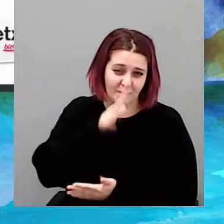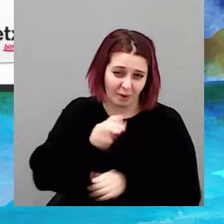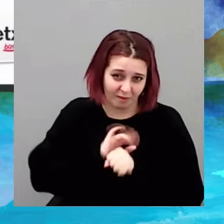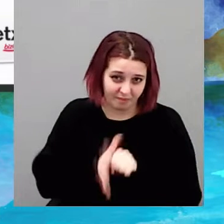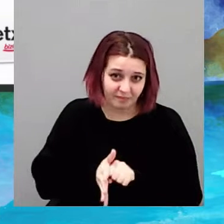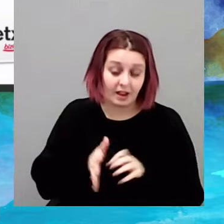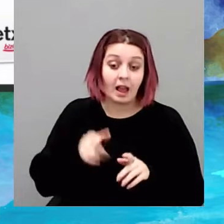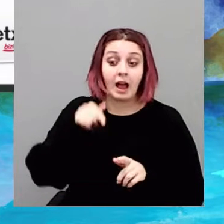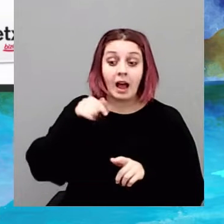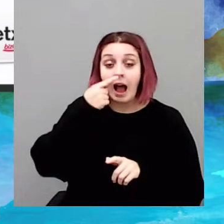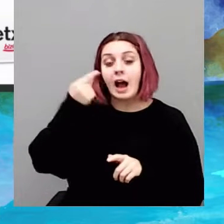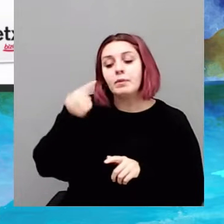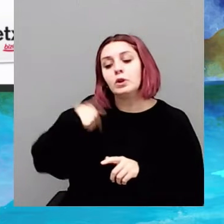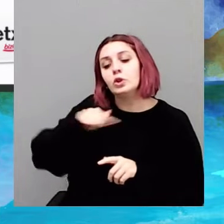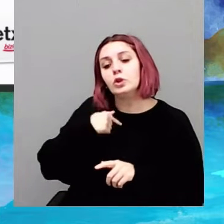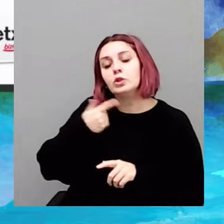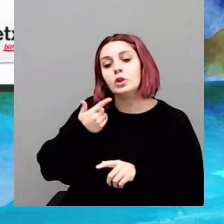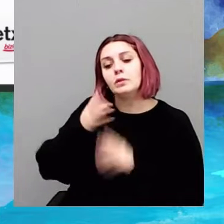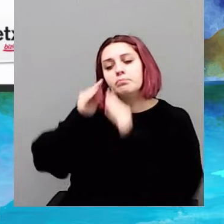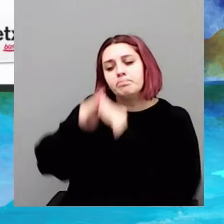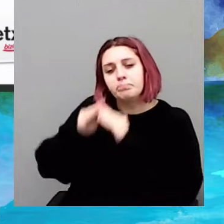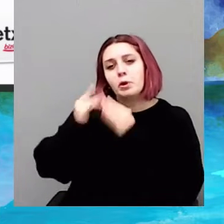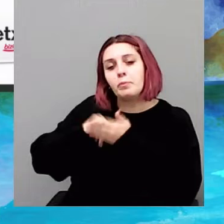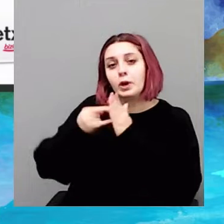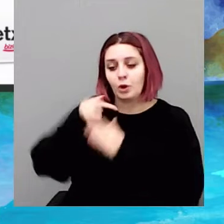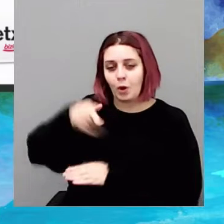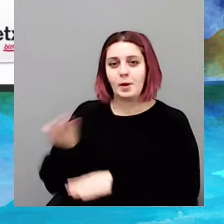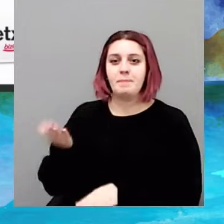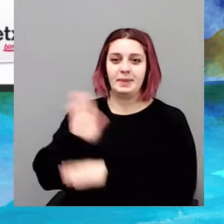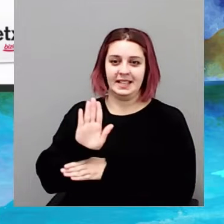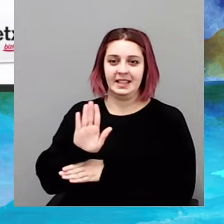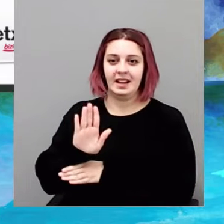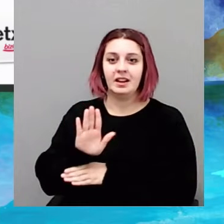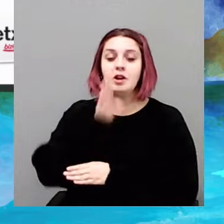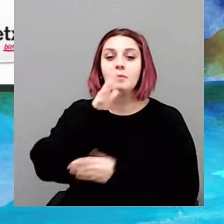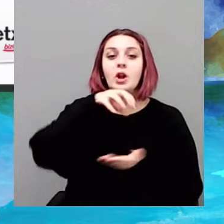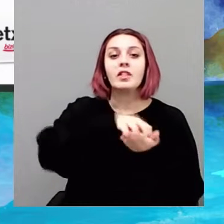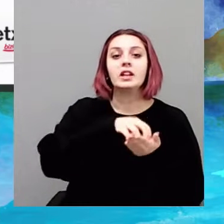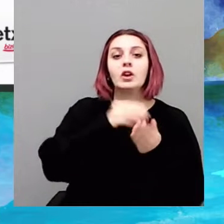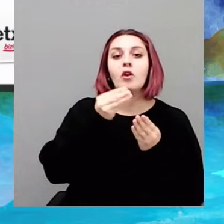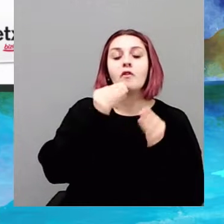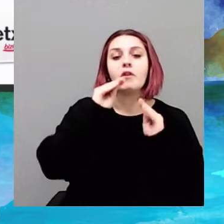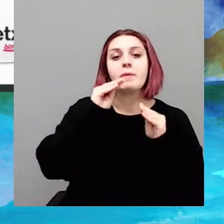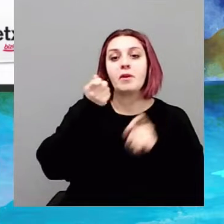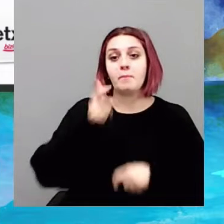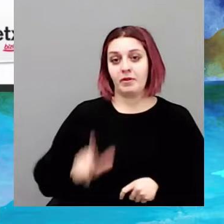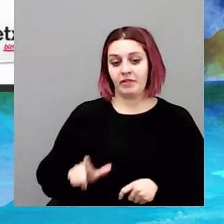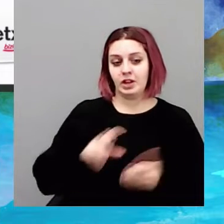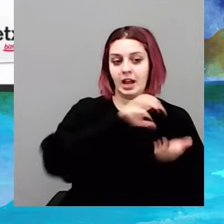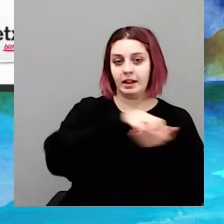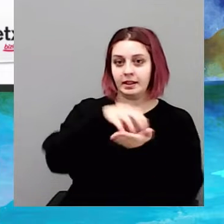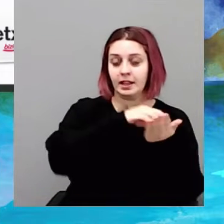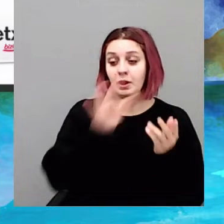we put together a project that we're going to present today, which is working with different vocational